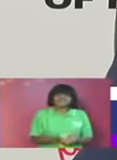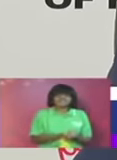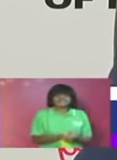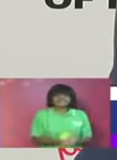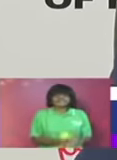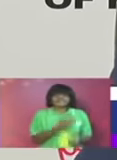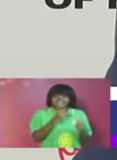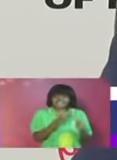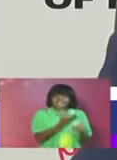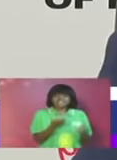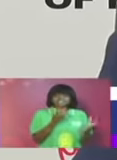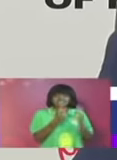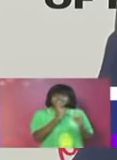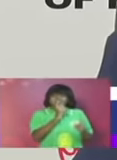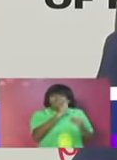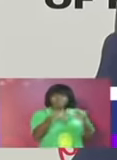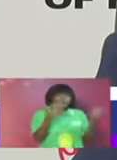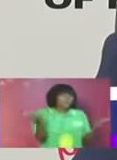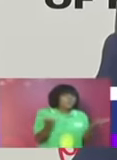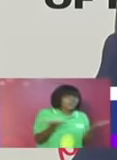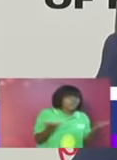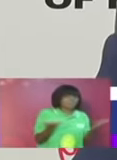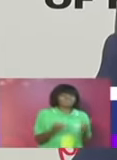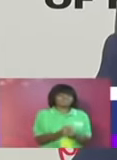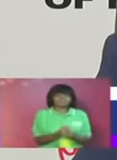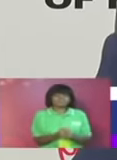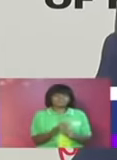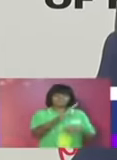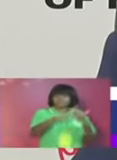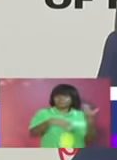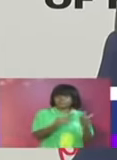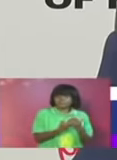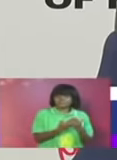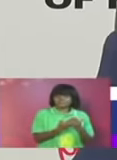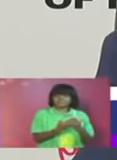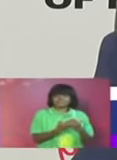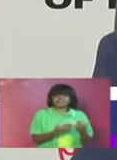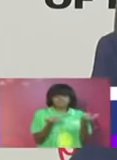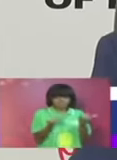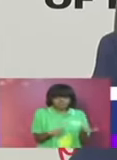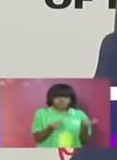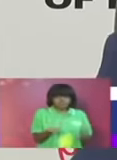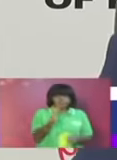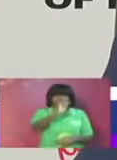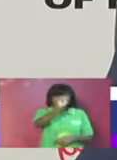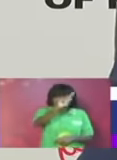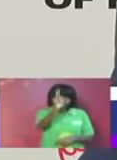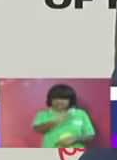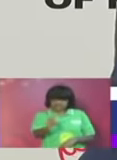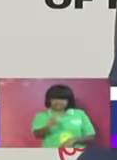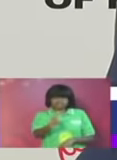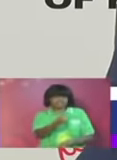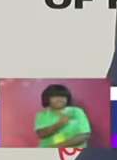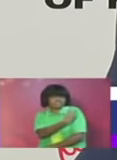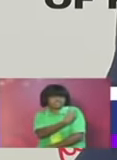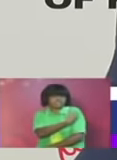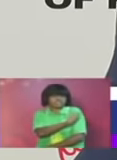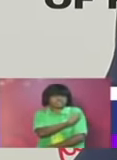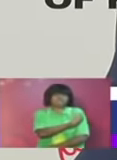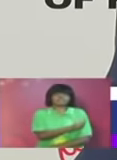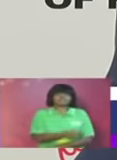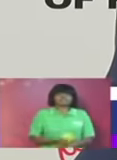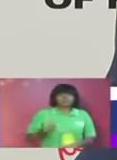talk about is the rollout of the AstraZeneca vaccines, which we so kindly received from